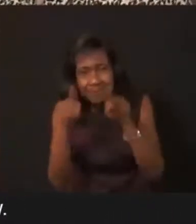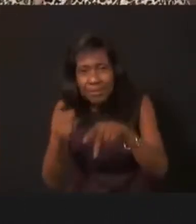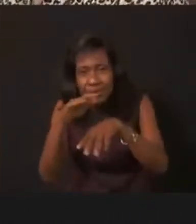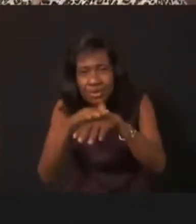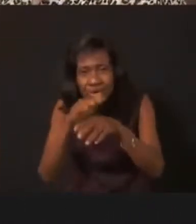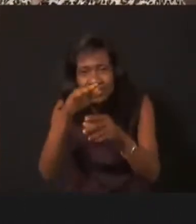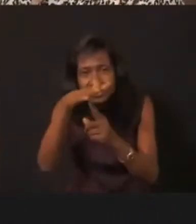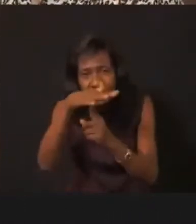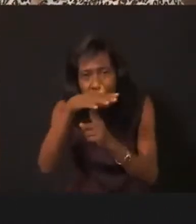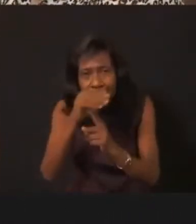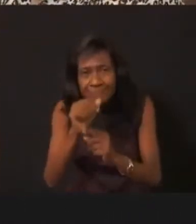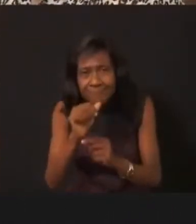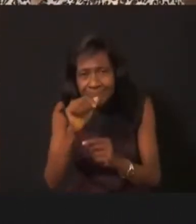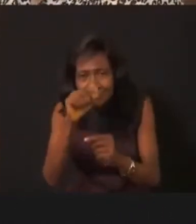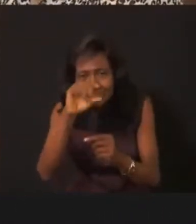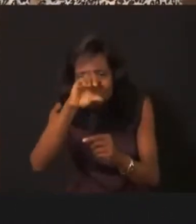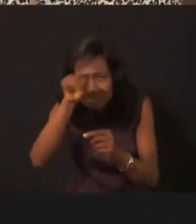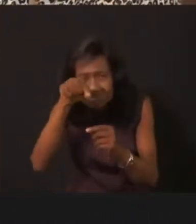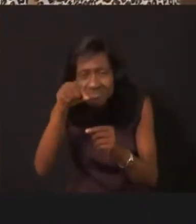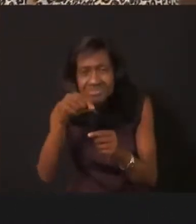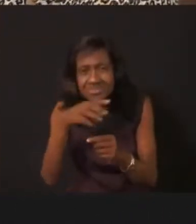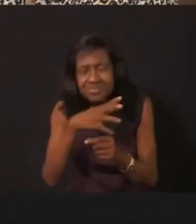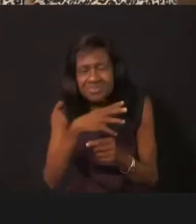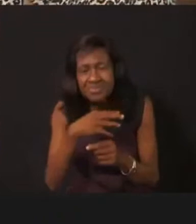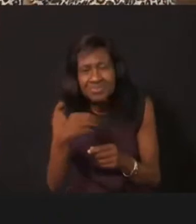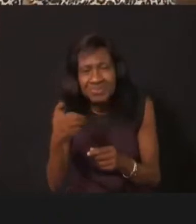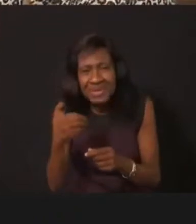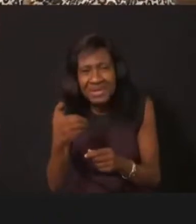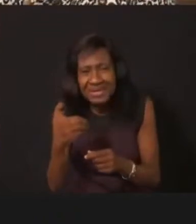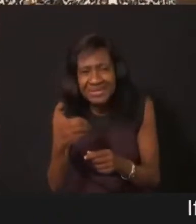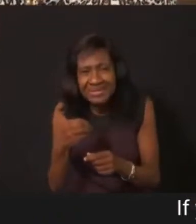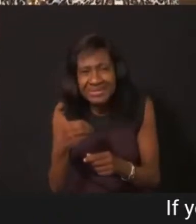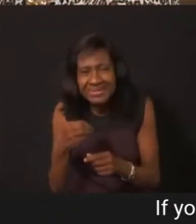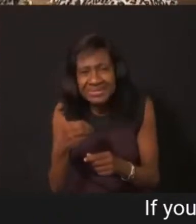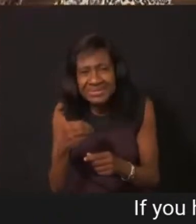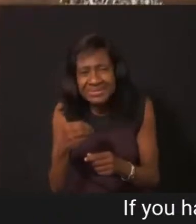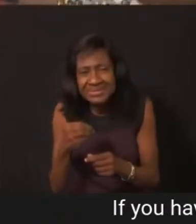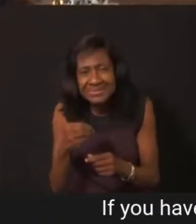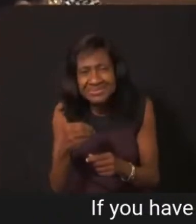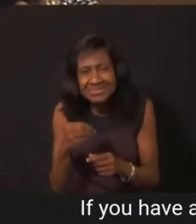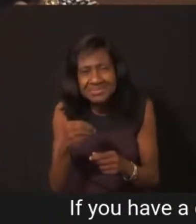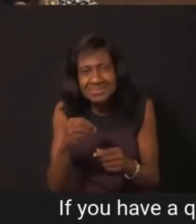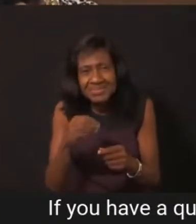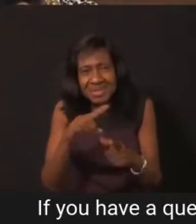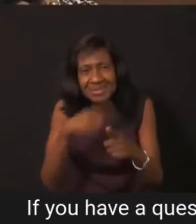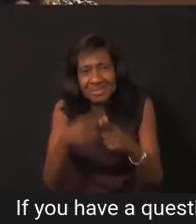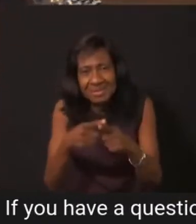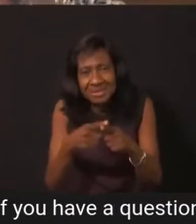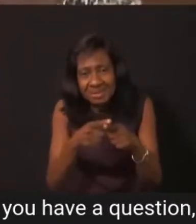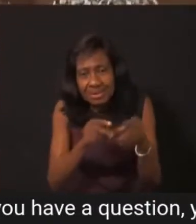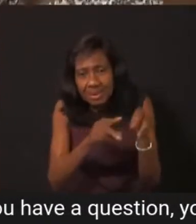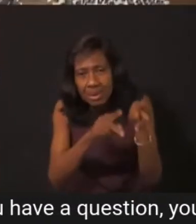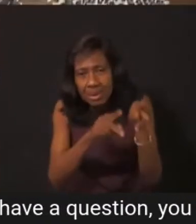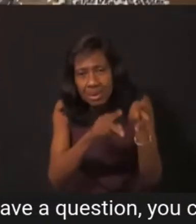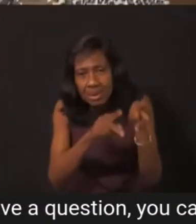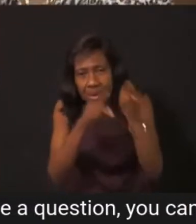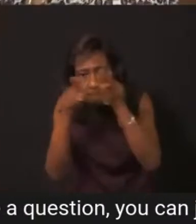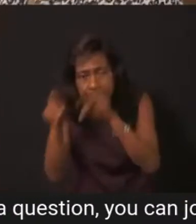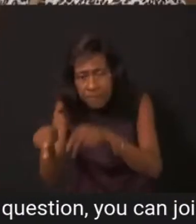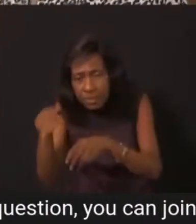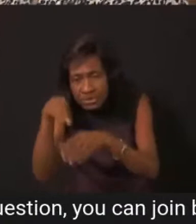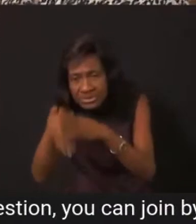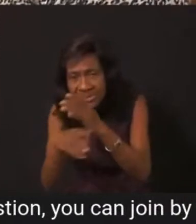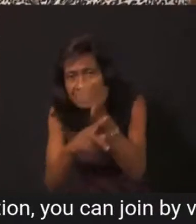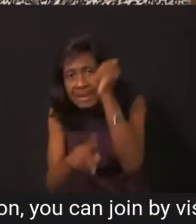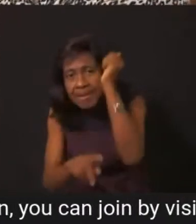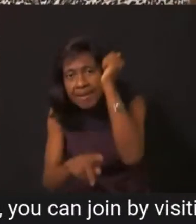Okay. And you can put that thing without touching me into there. Dispose of it in the biohazard bag.